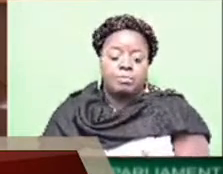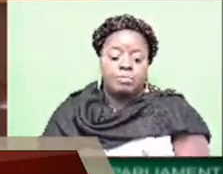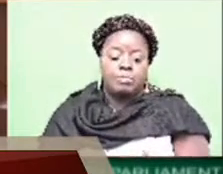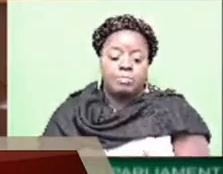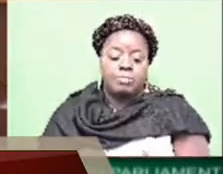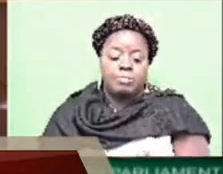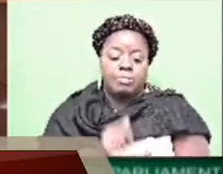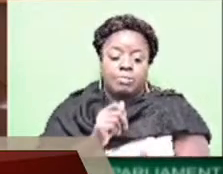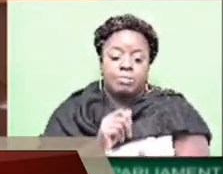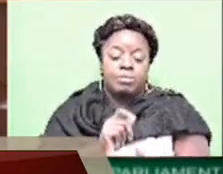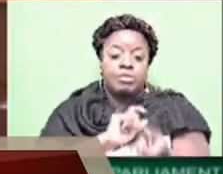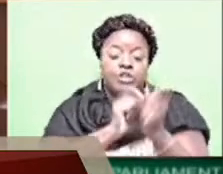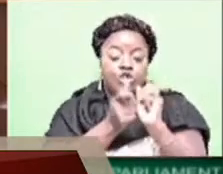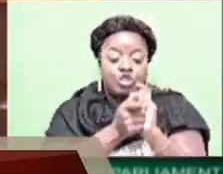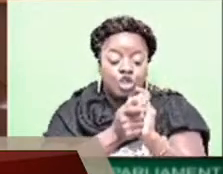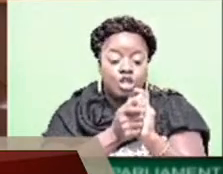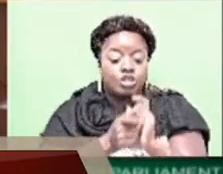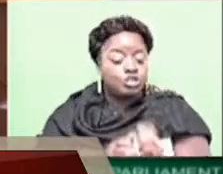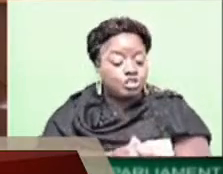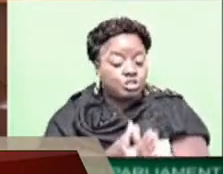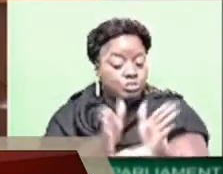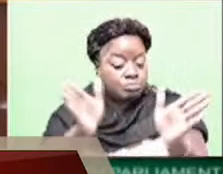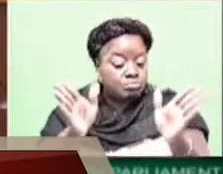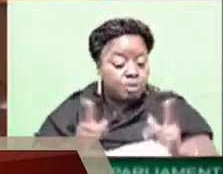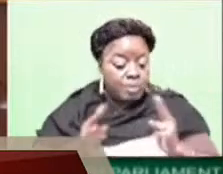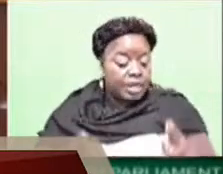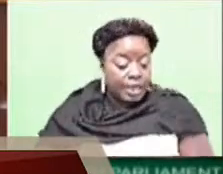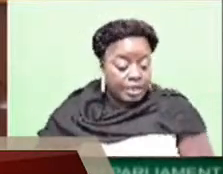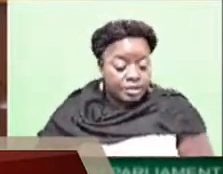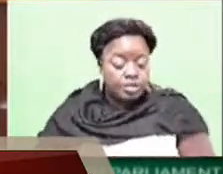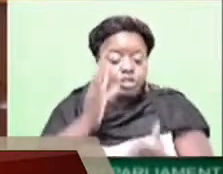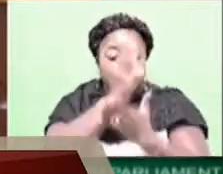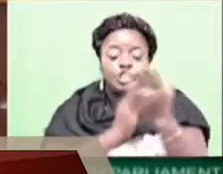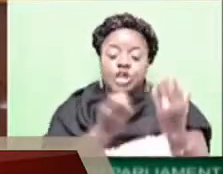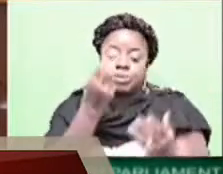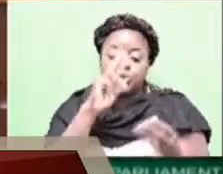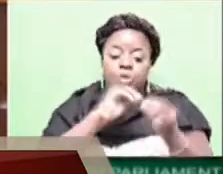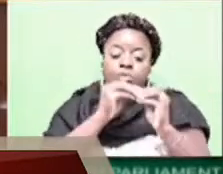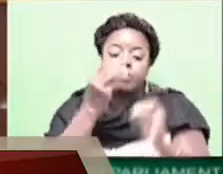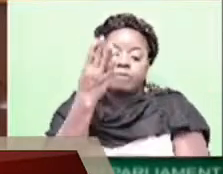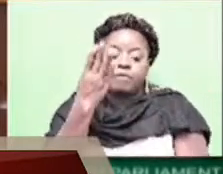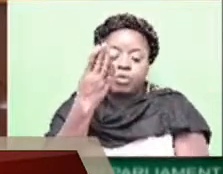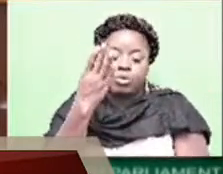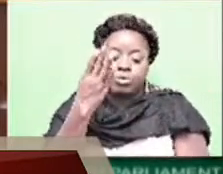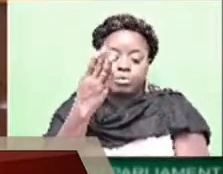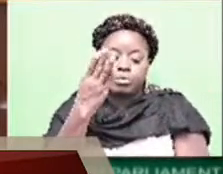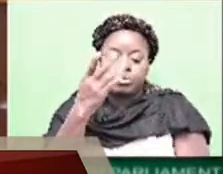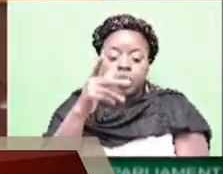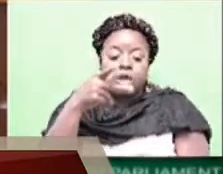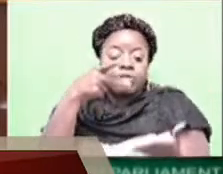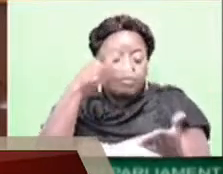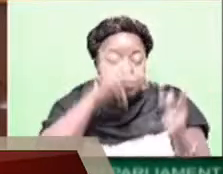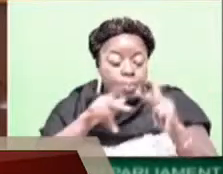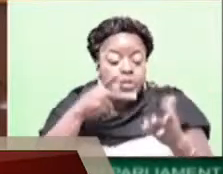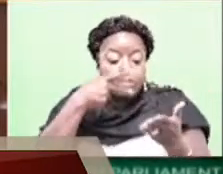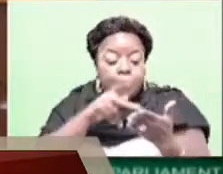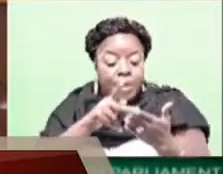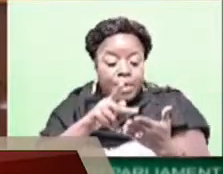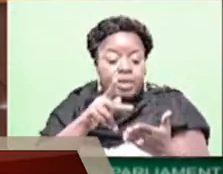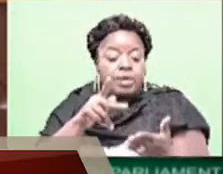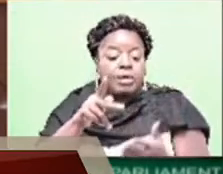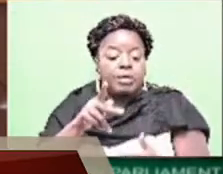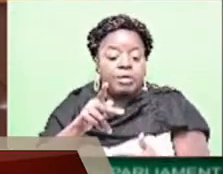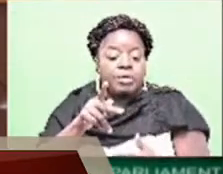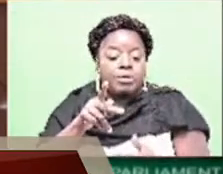the Public Health Ordinance, Chapter 12, Number 4, to make provision for fixed penalties and fixed